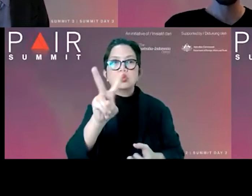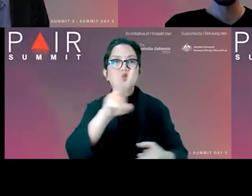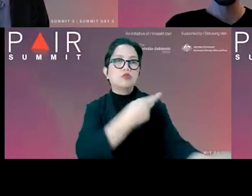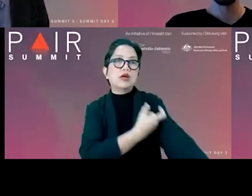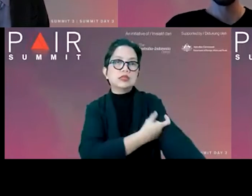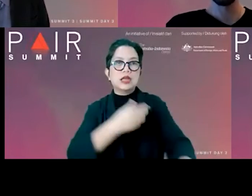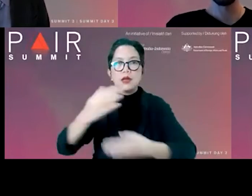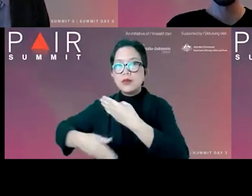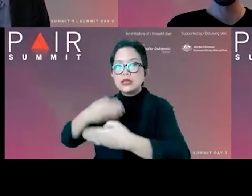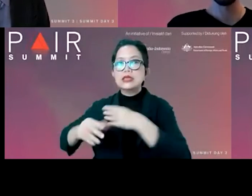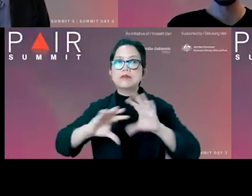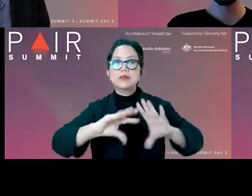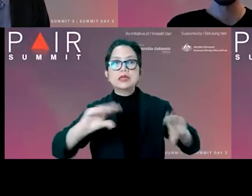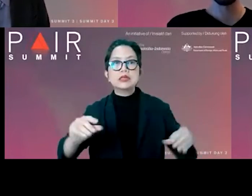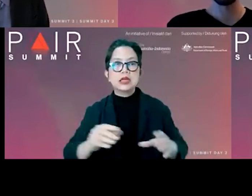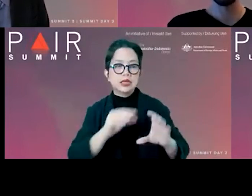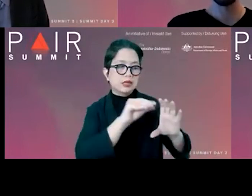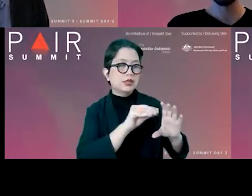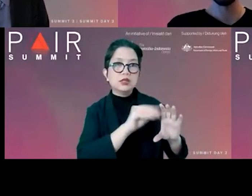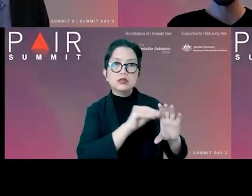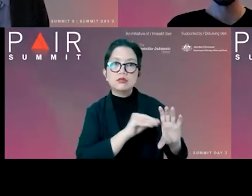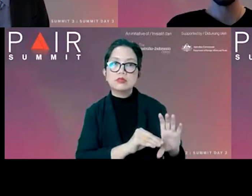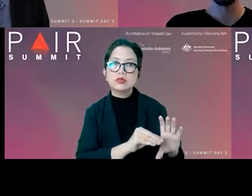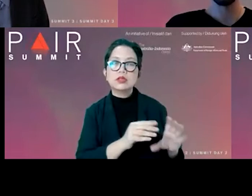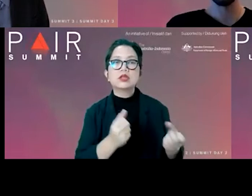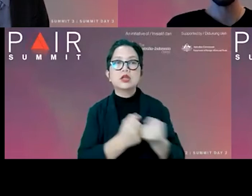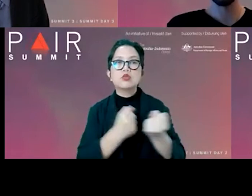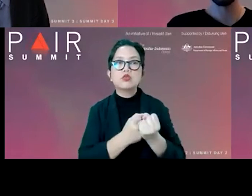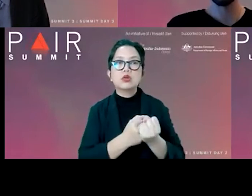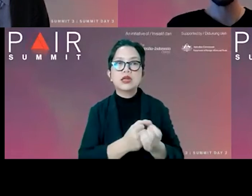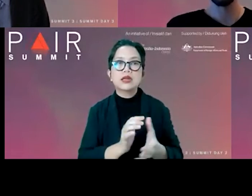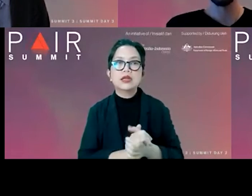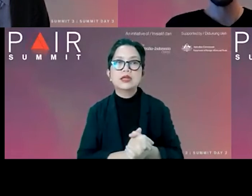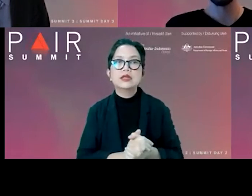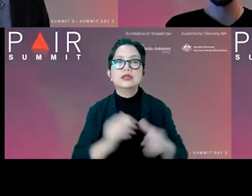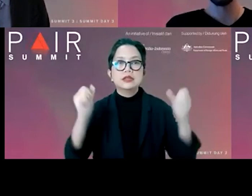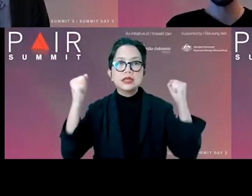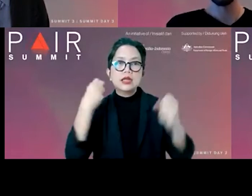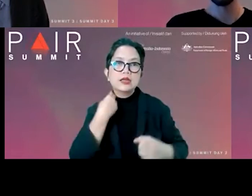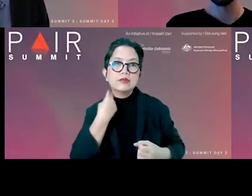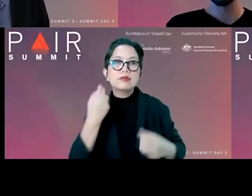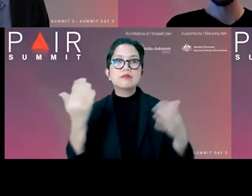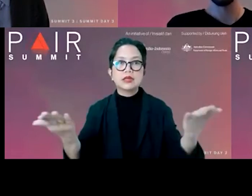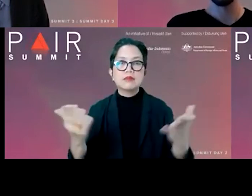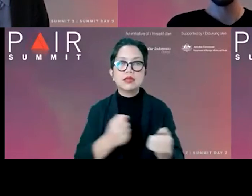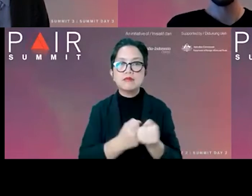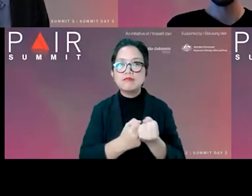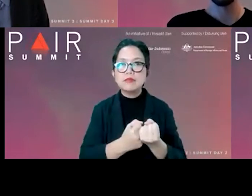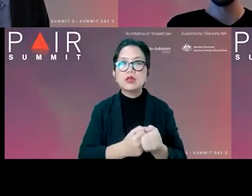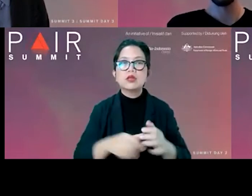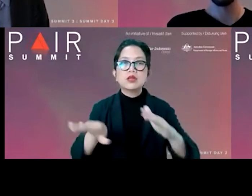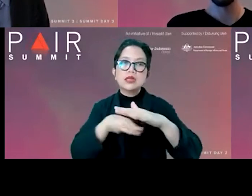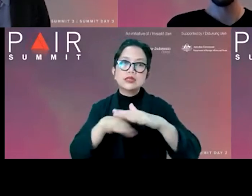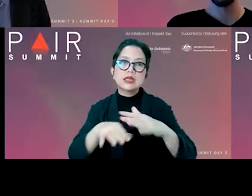and what sort of medical support and types of things can inform, government policy and business policy making going